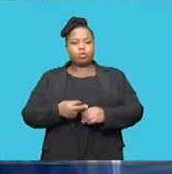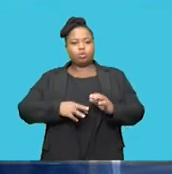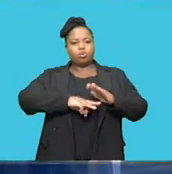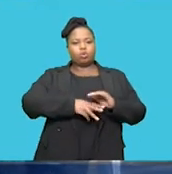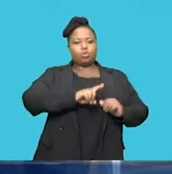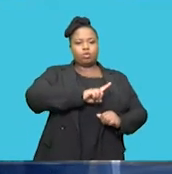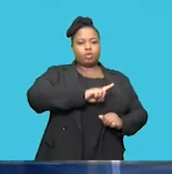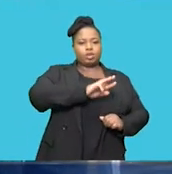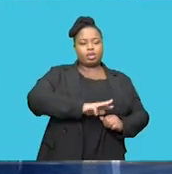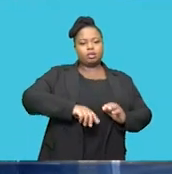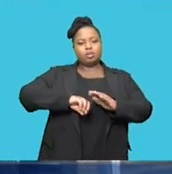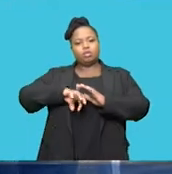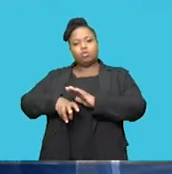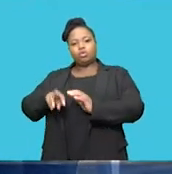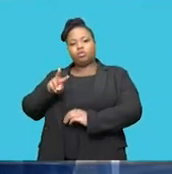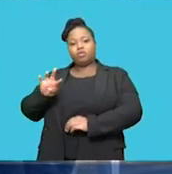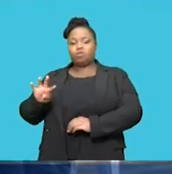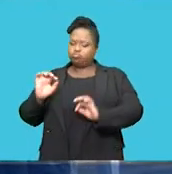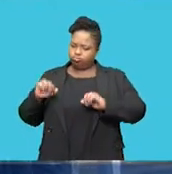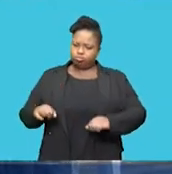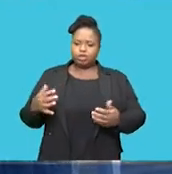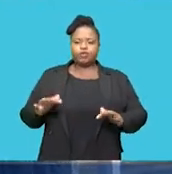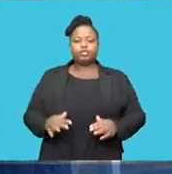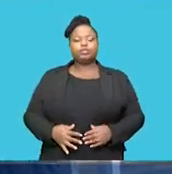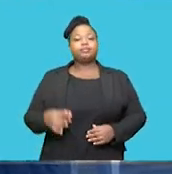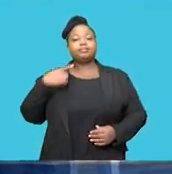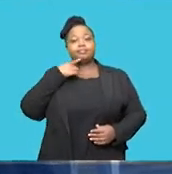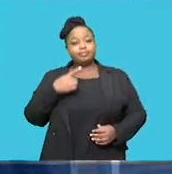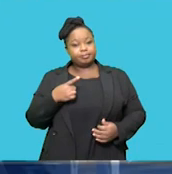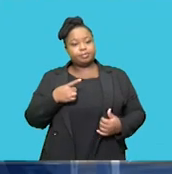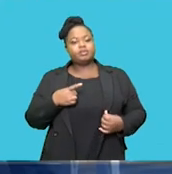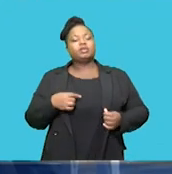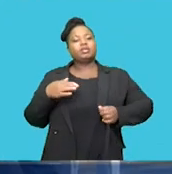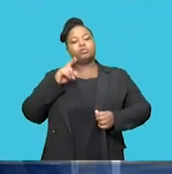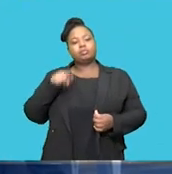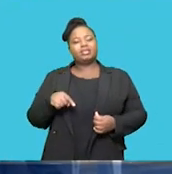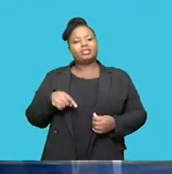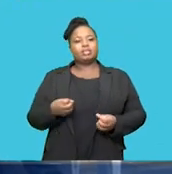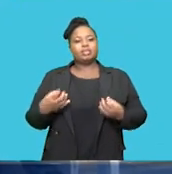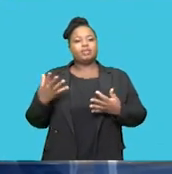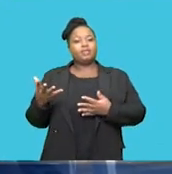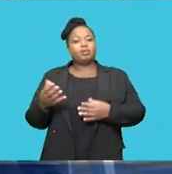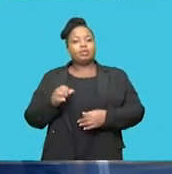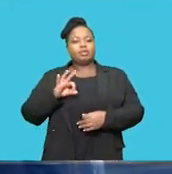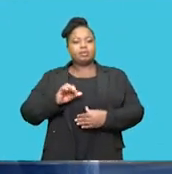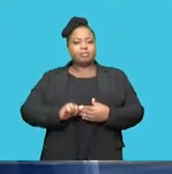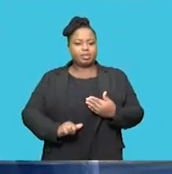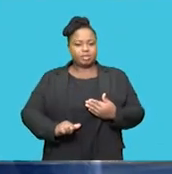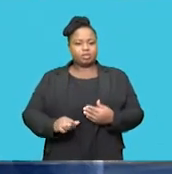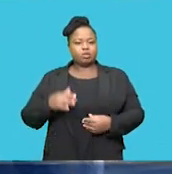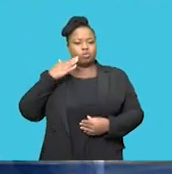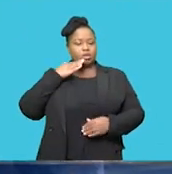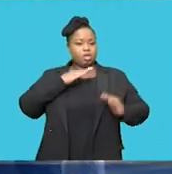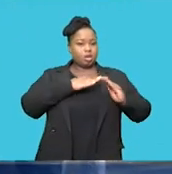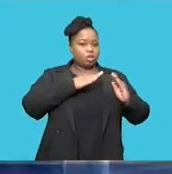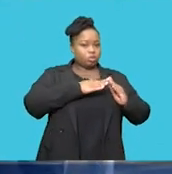ward 119 and ward 24. So they've agreed, and then what they said to us ukuthi bacela sibaphe 3 months while we are sorting our house,